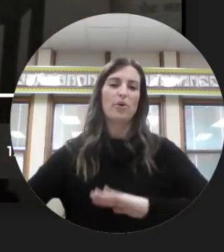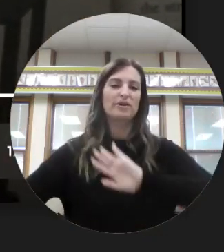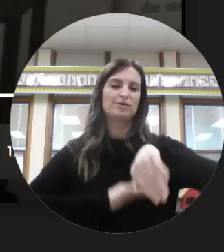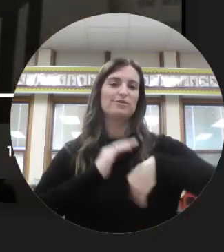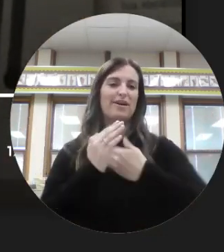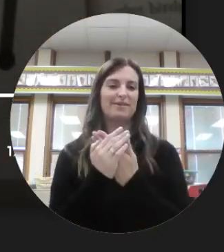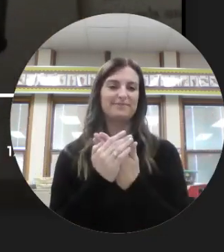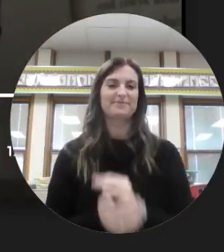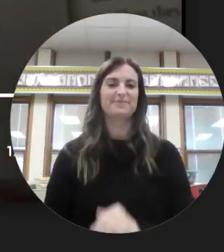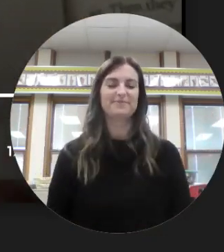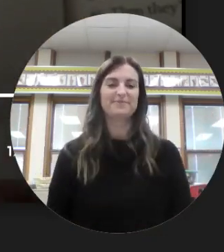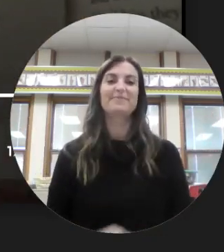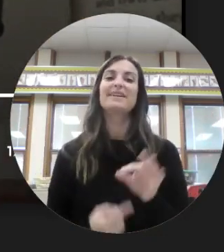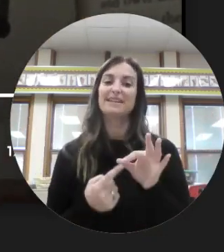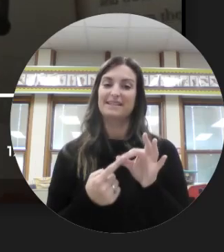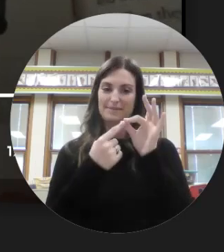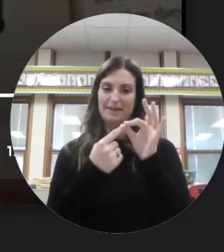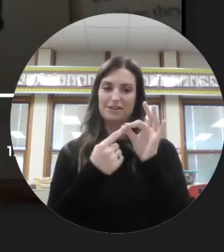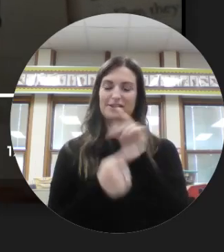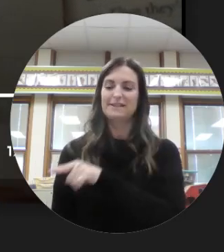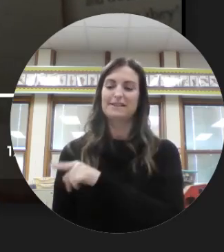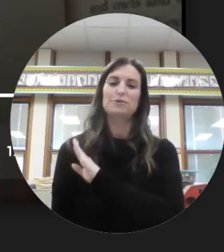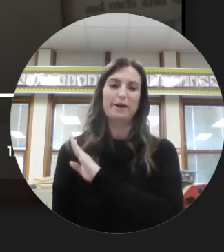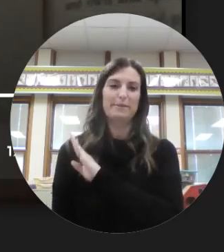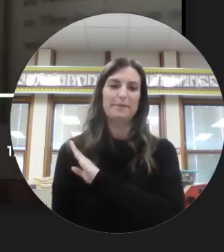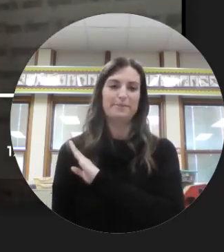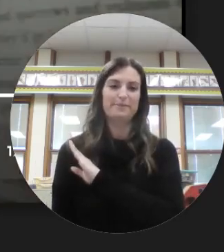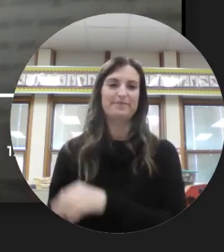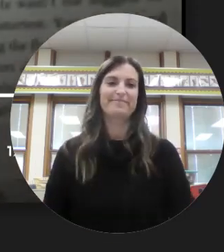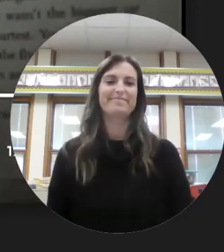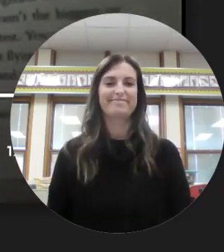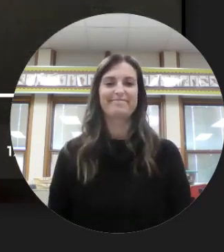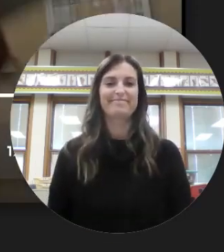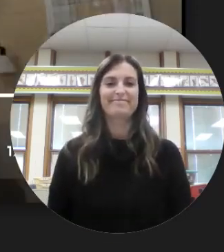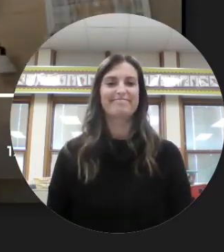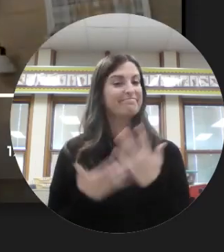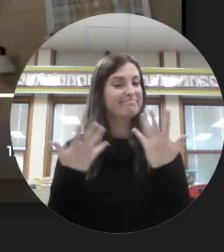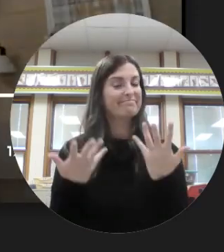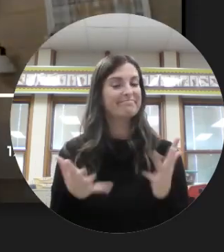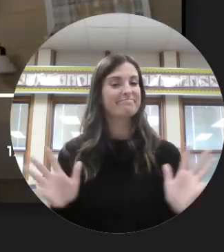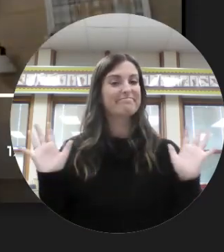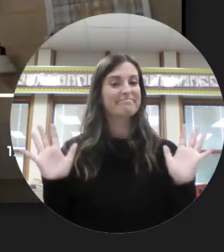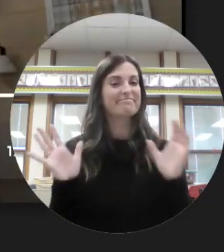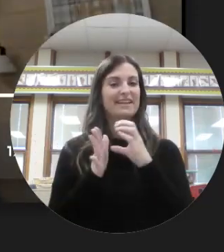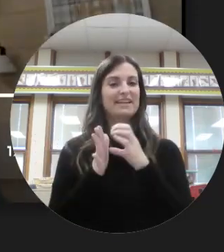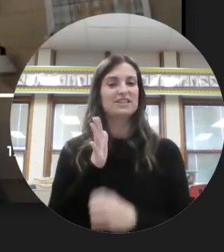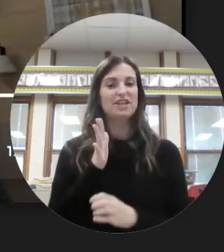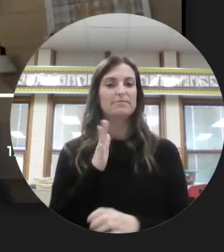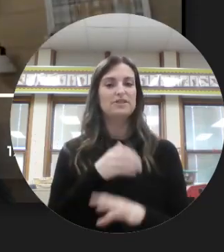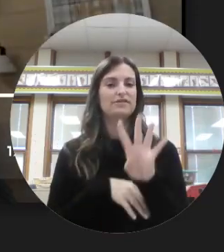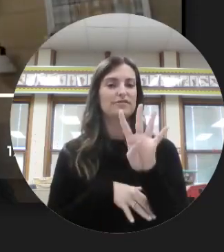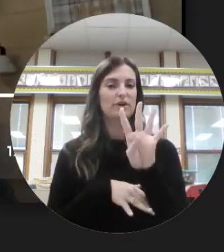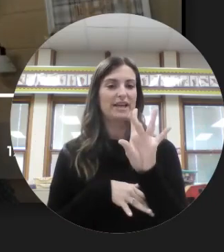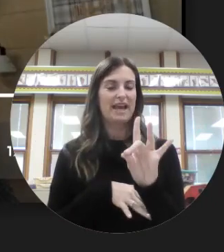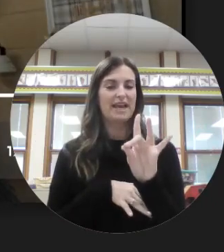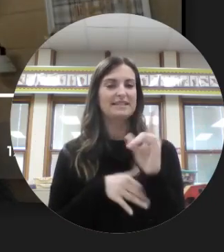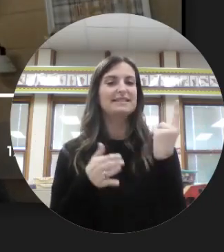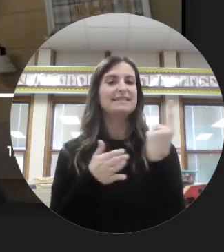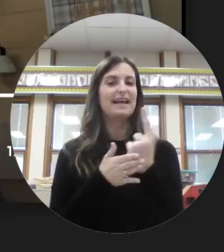everyone, especially Bright Bill. And that is the end of chapter 48. We'll be back